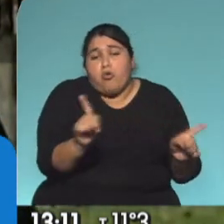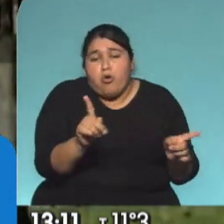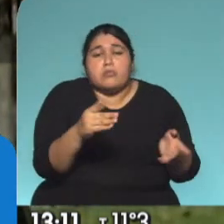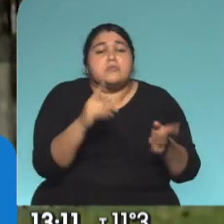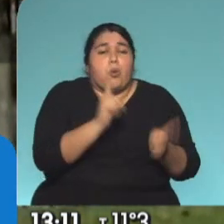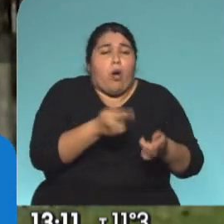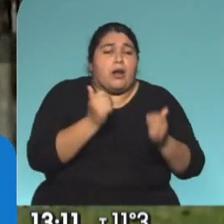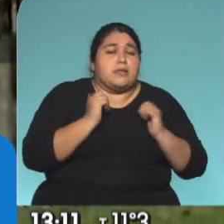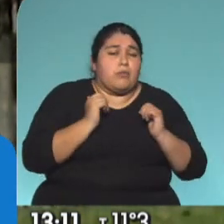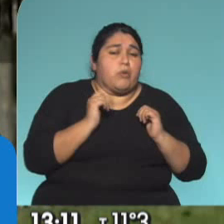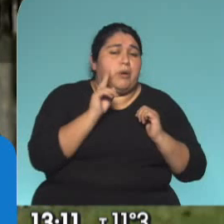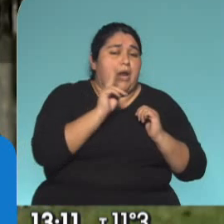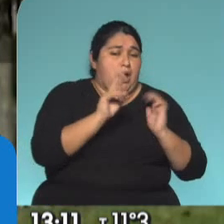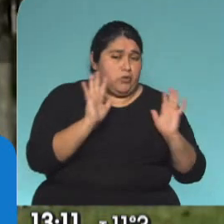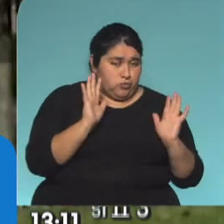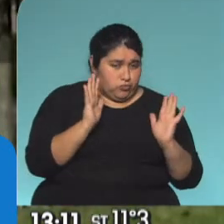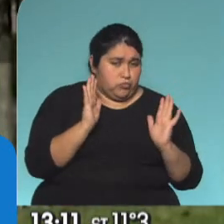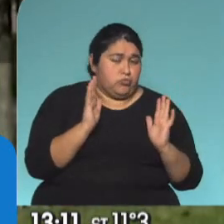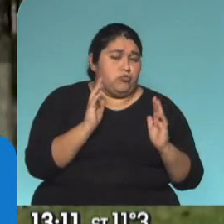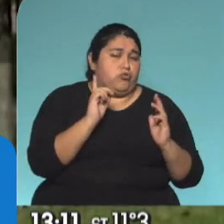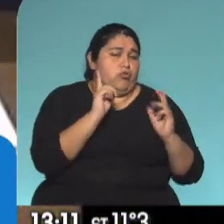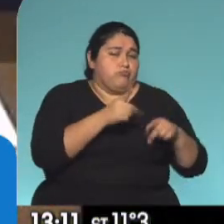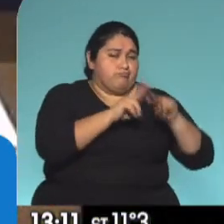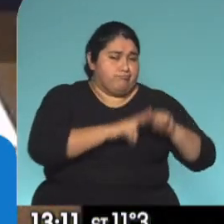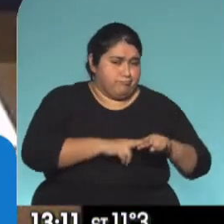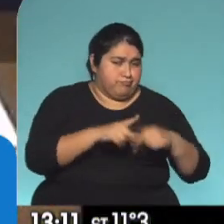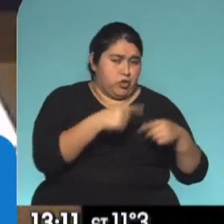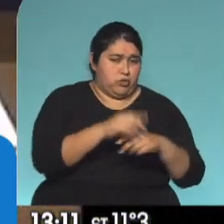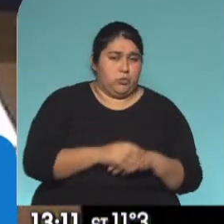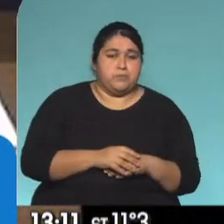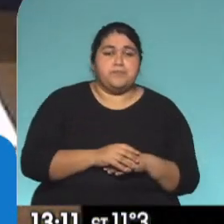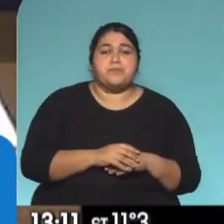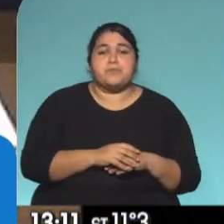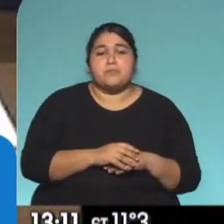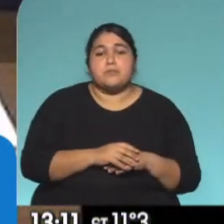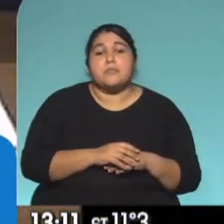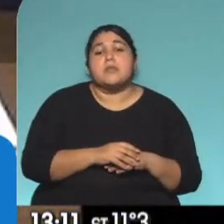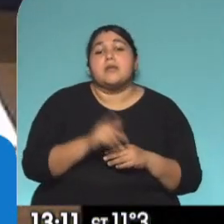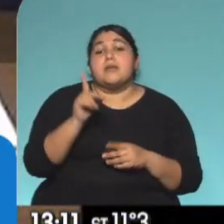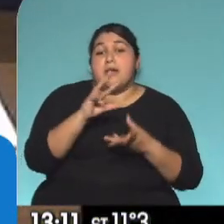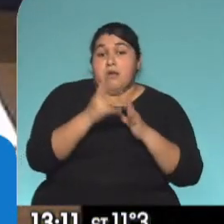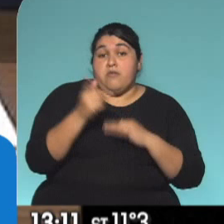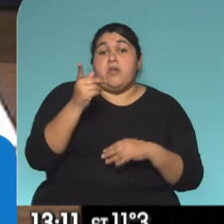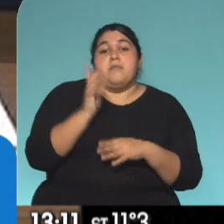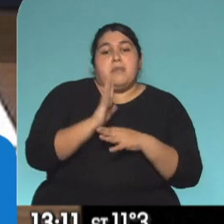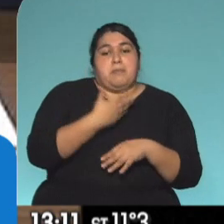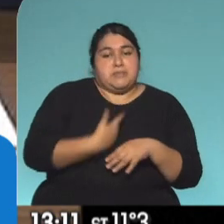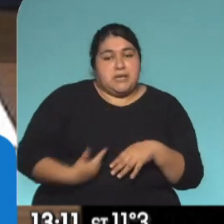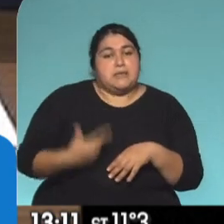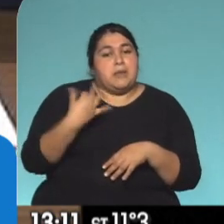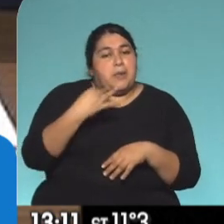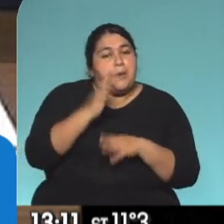have a positive test result. The president's guidelines since April have said